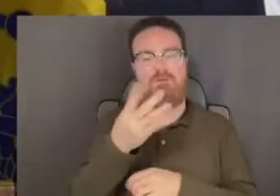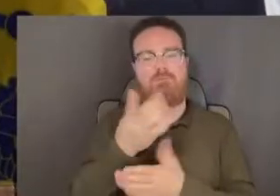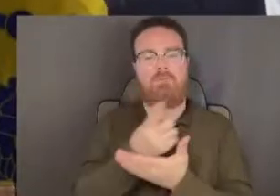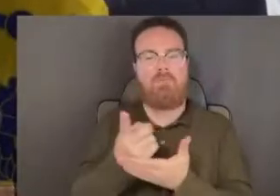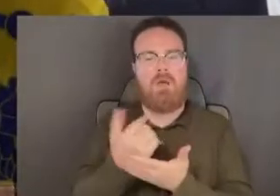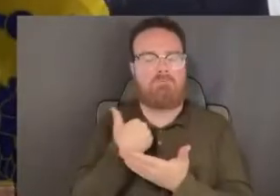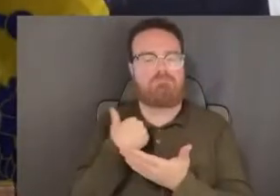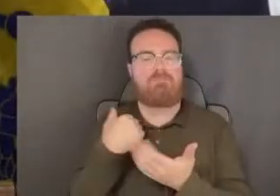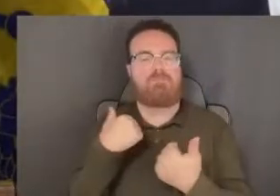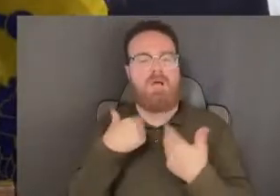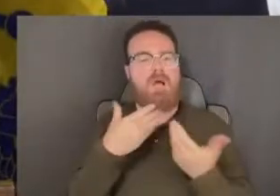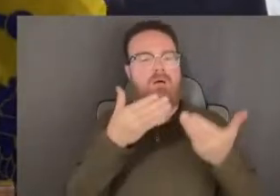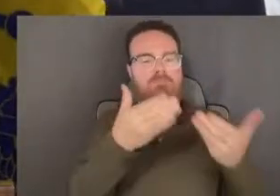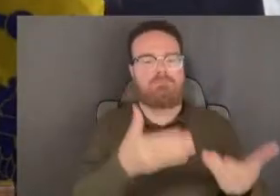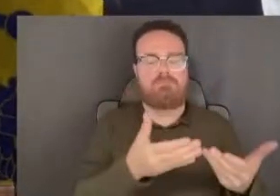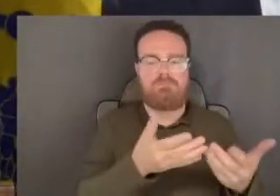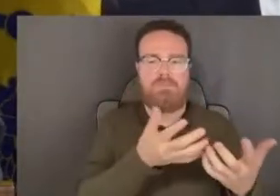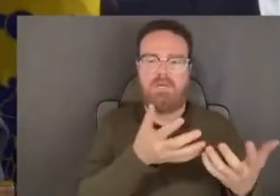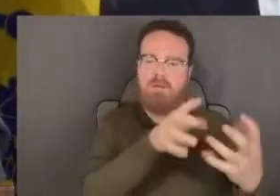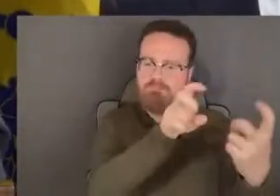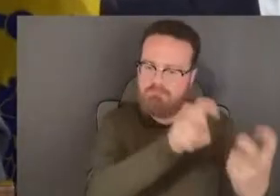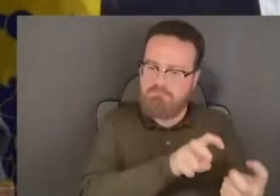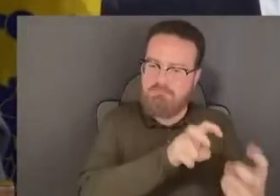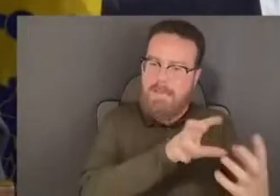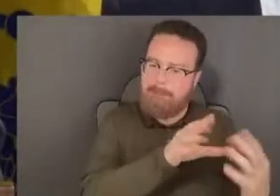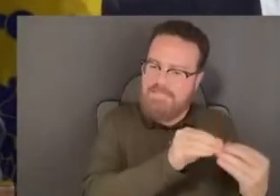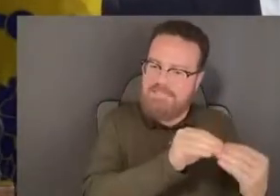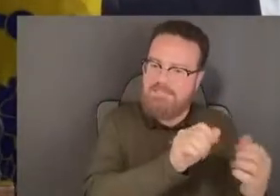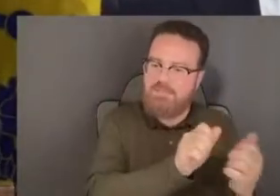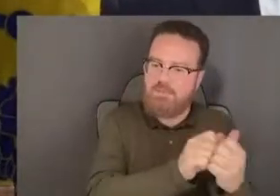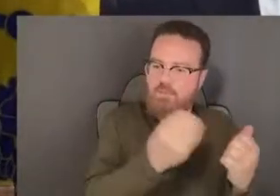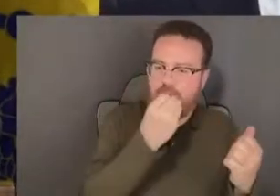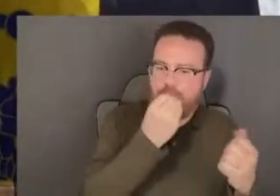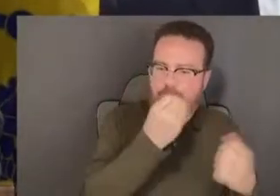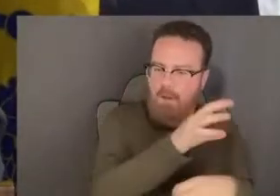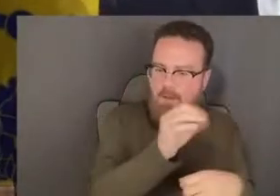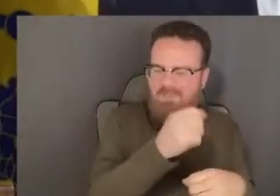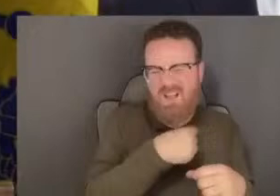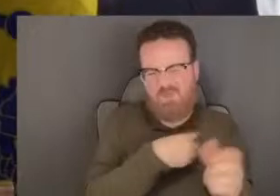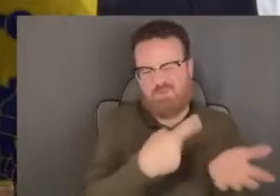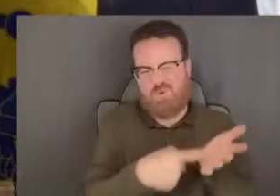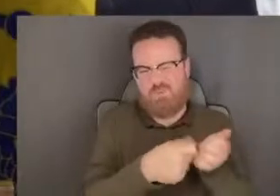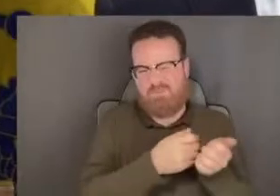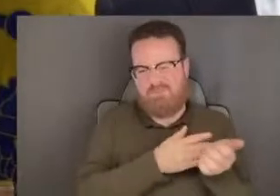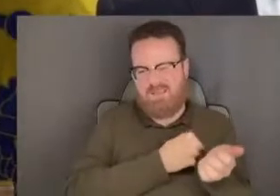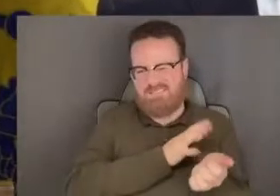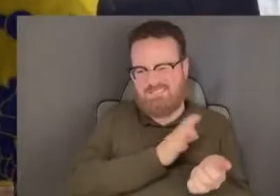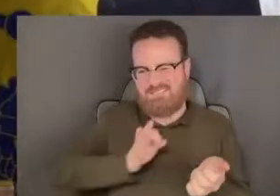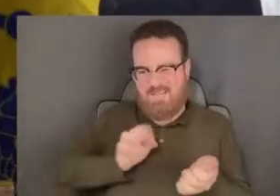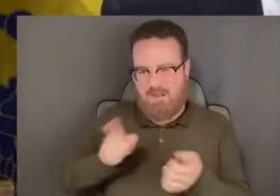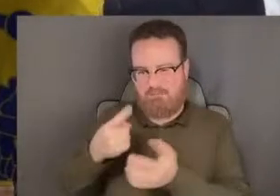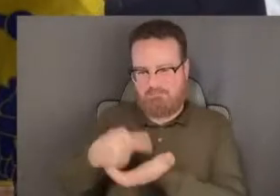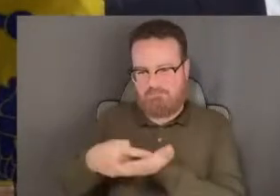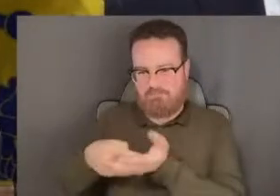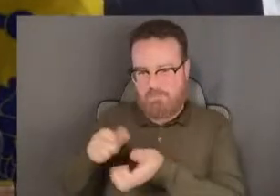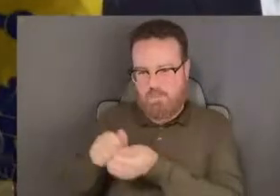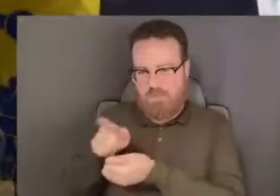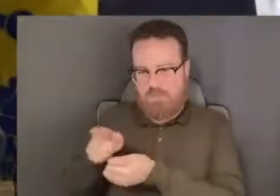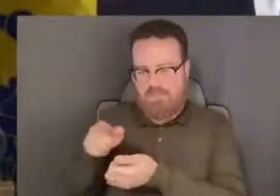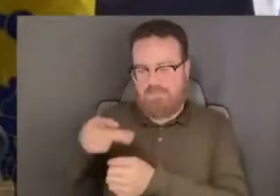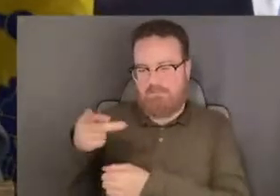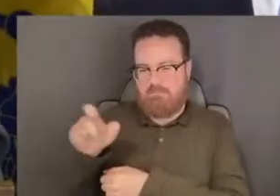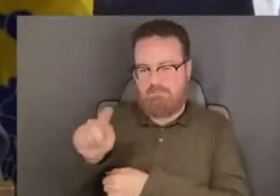with the food companies, I was talking with my staff about these petroleum-based dyes, and I said, if they want to